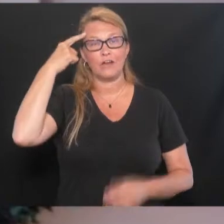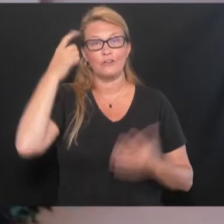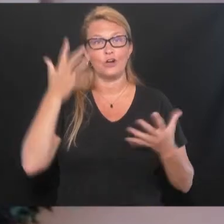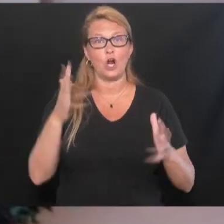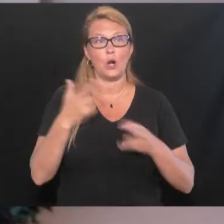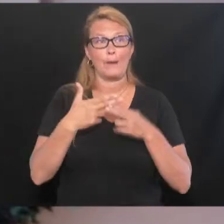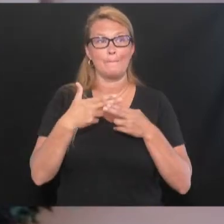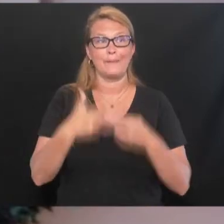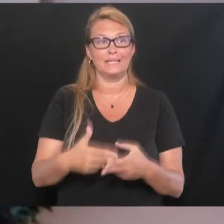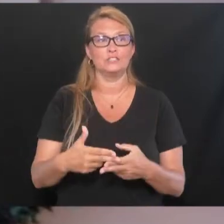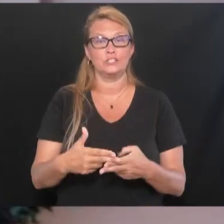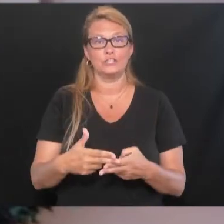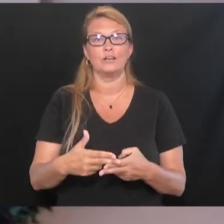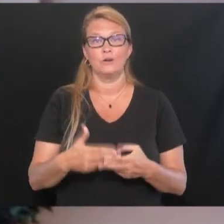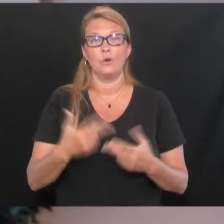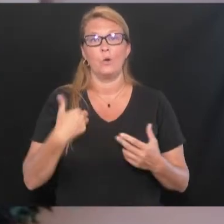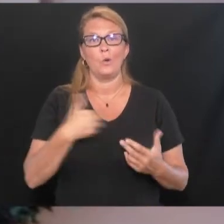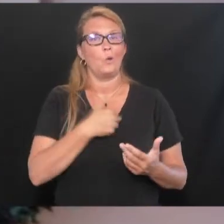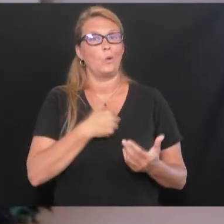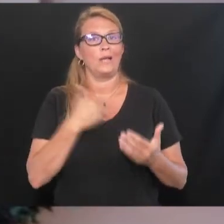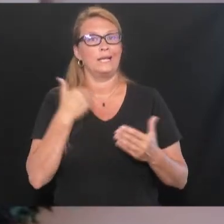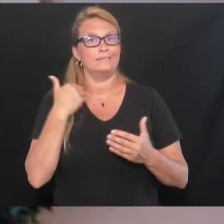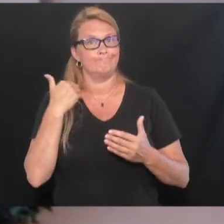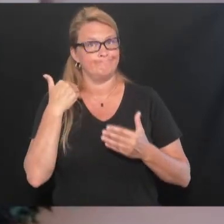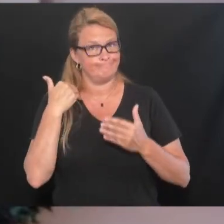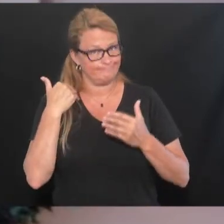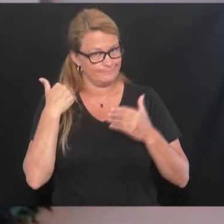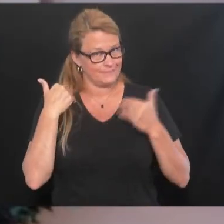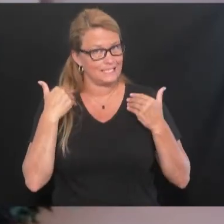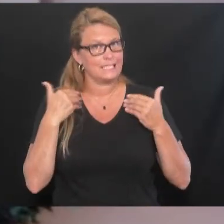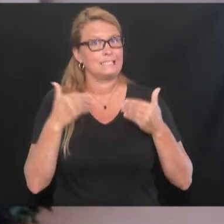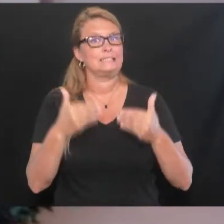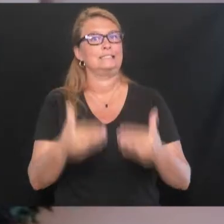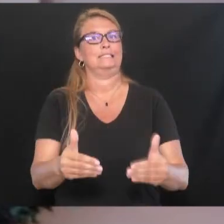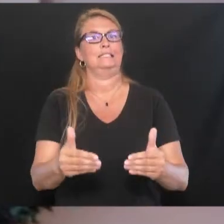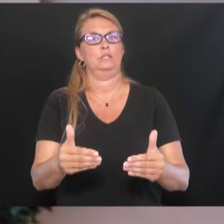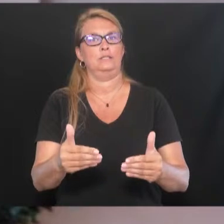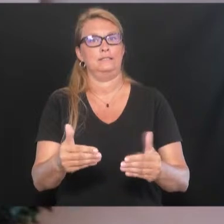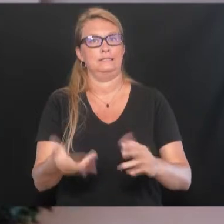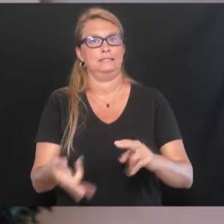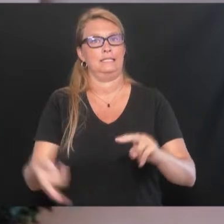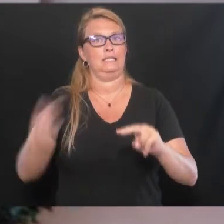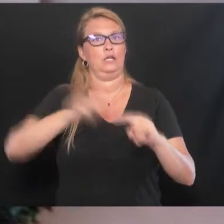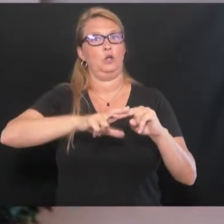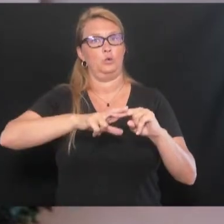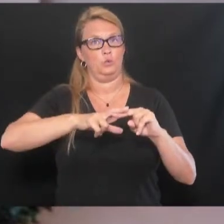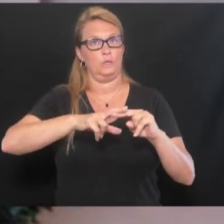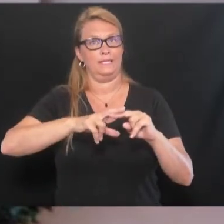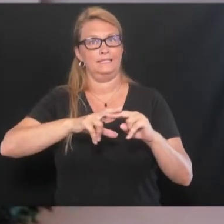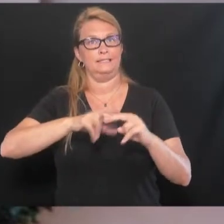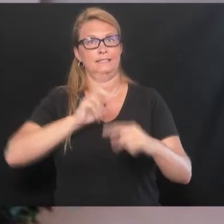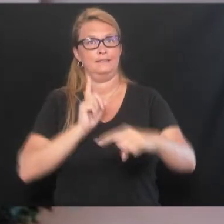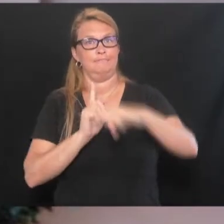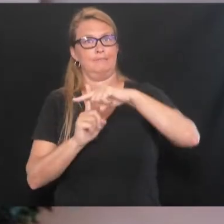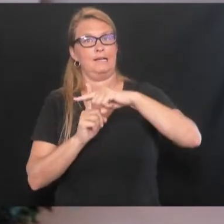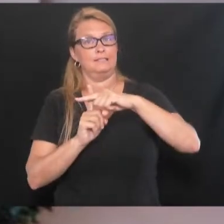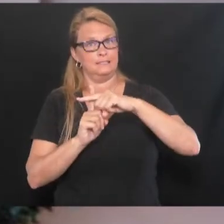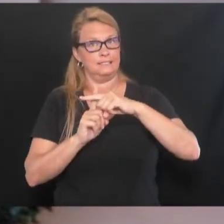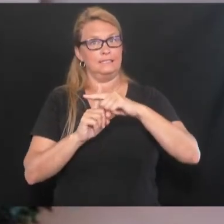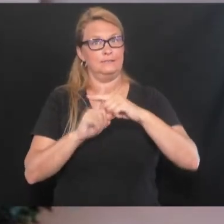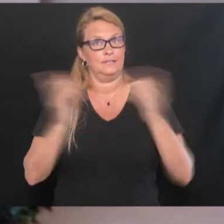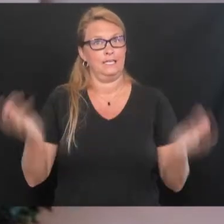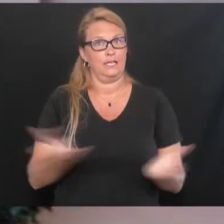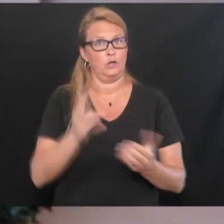mentioned, we continue to see growth of COVID-19 new cases in West Virginia. We still